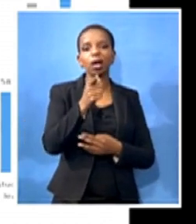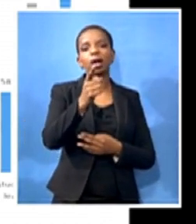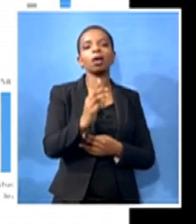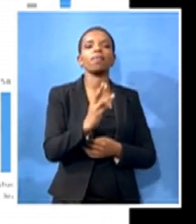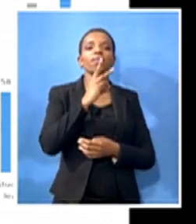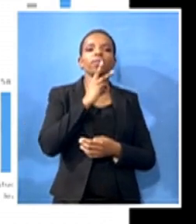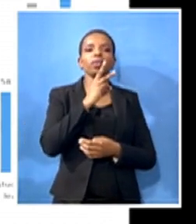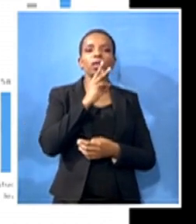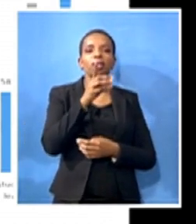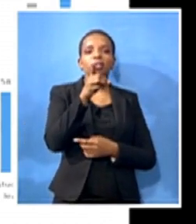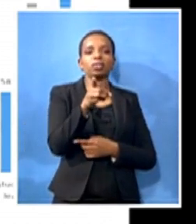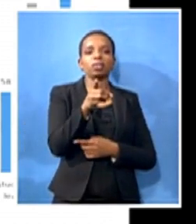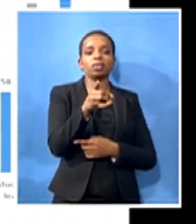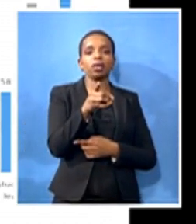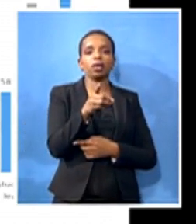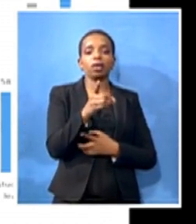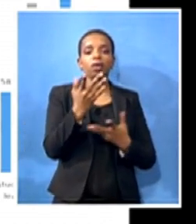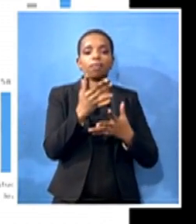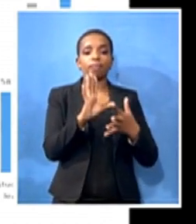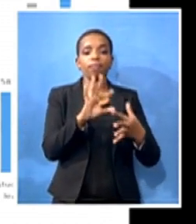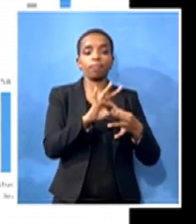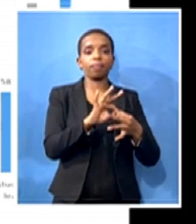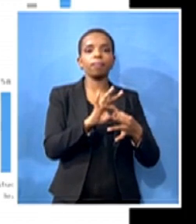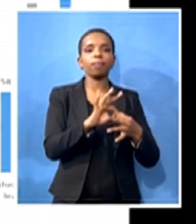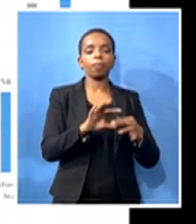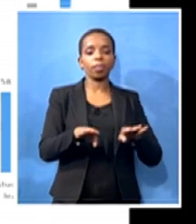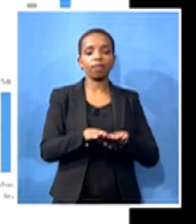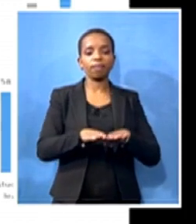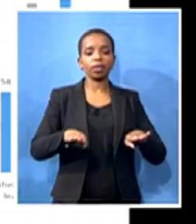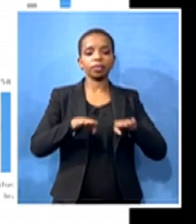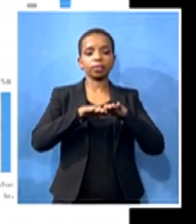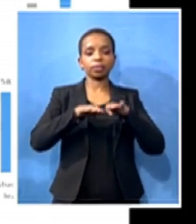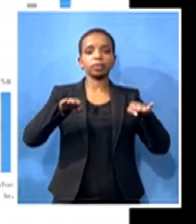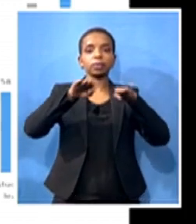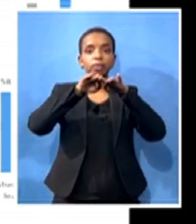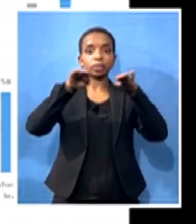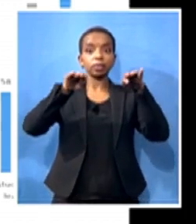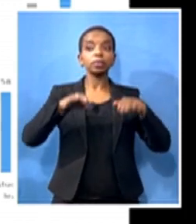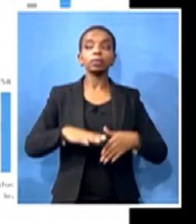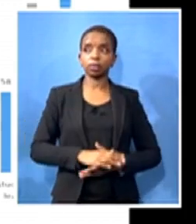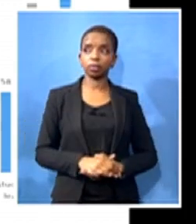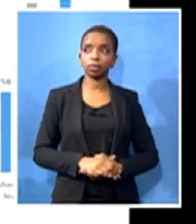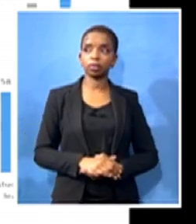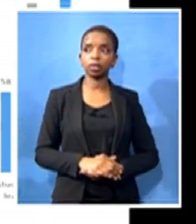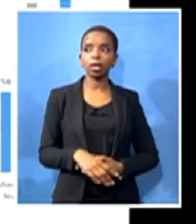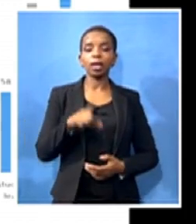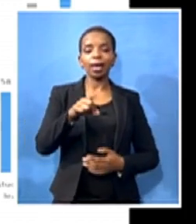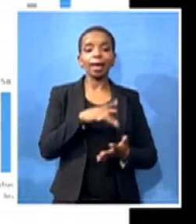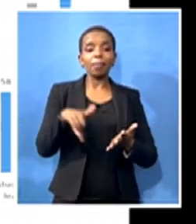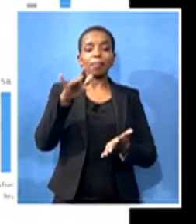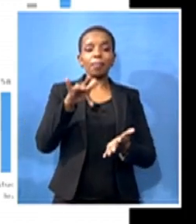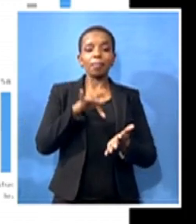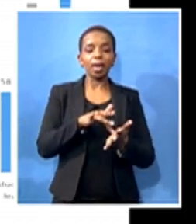the phases in particular. So the main drop in willingness to